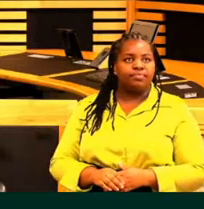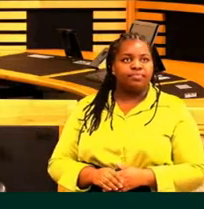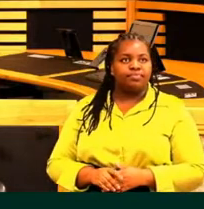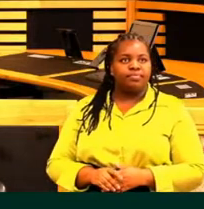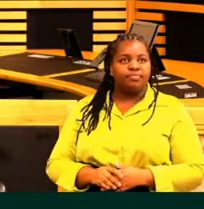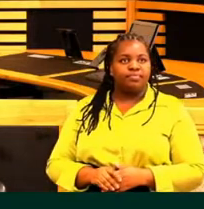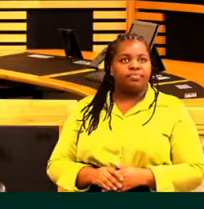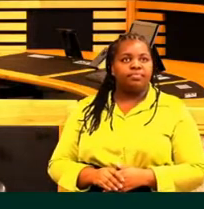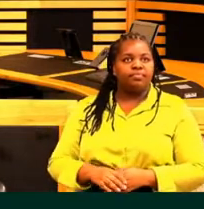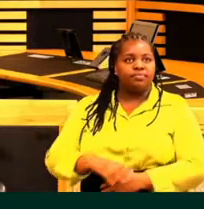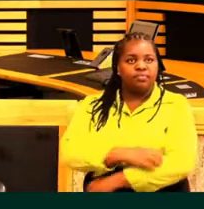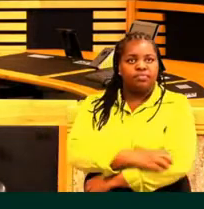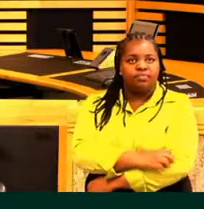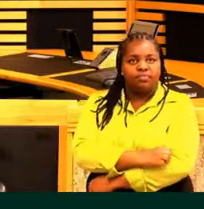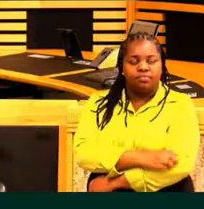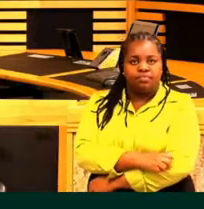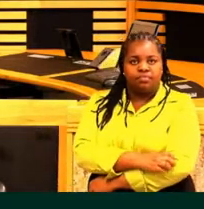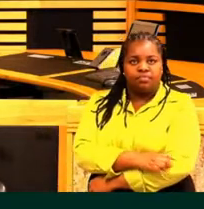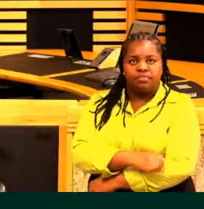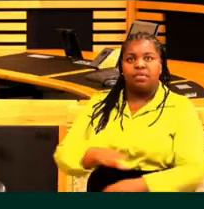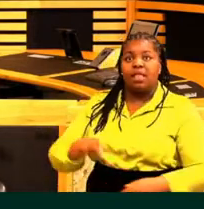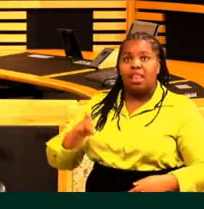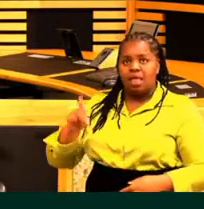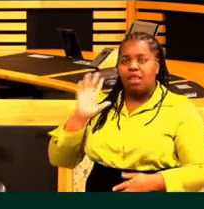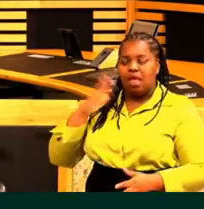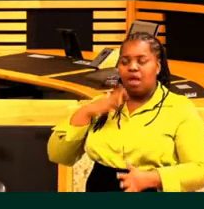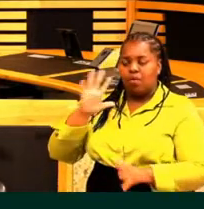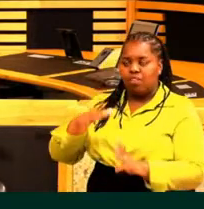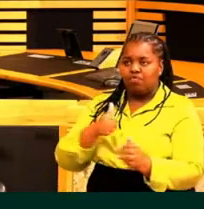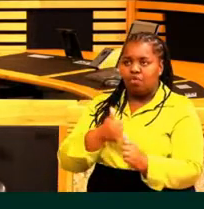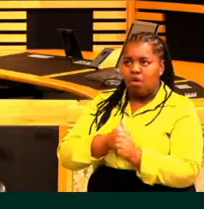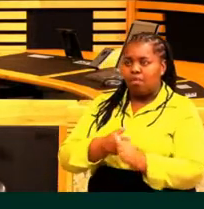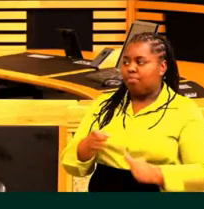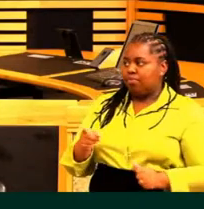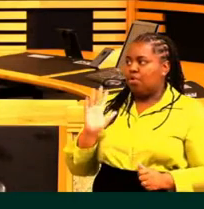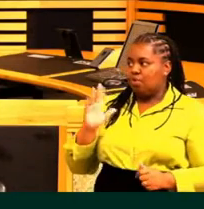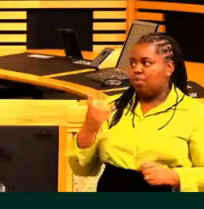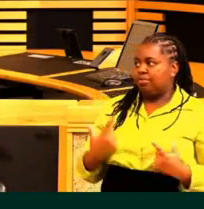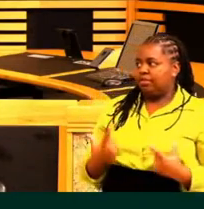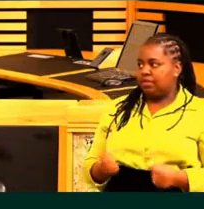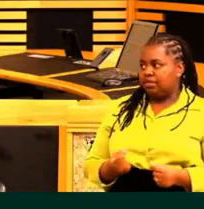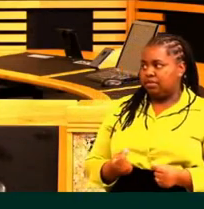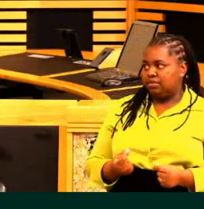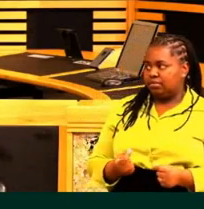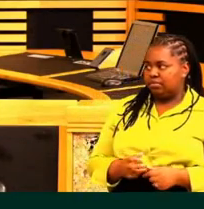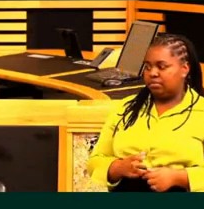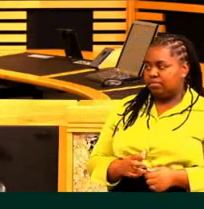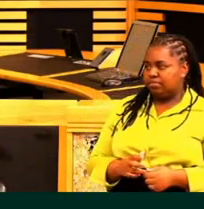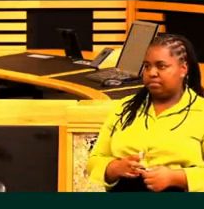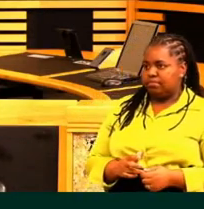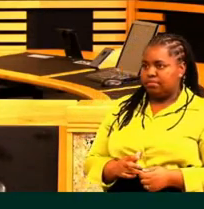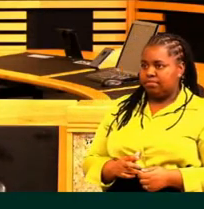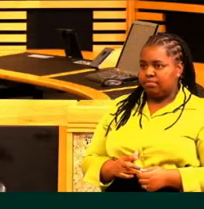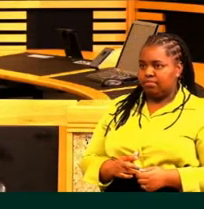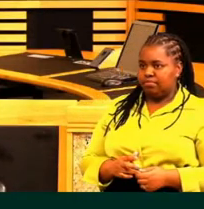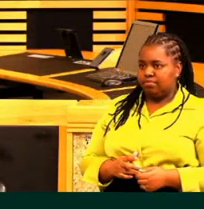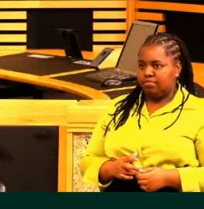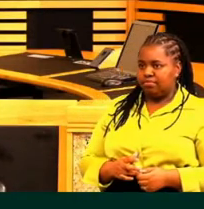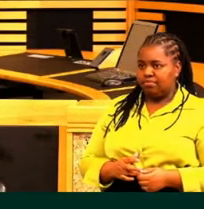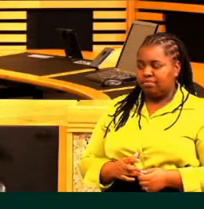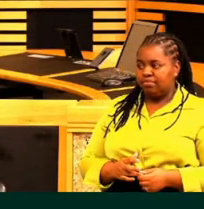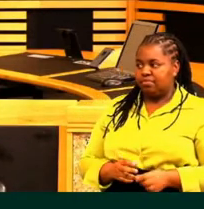the other one I'm definitely going to make sure that I'm following it up and it is going to be done there is no other option about it